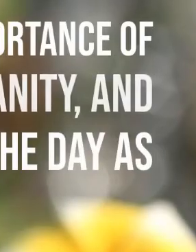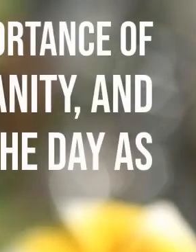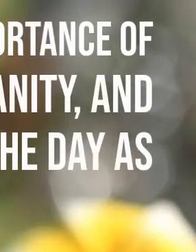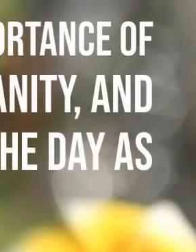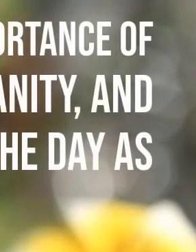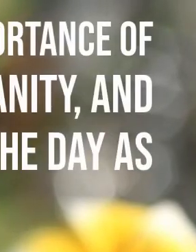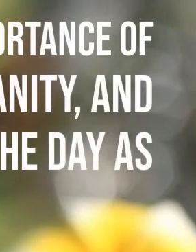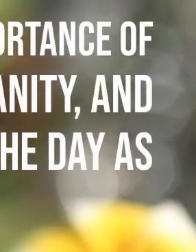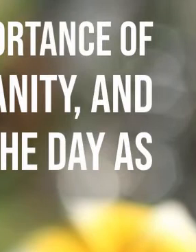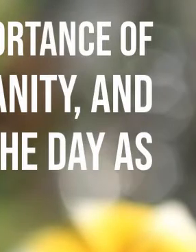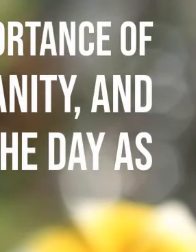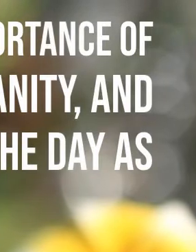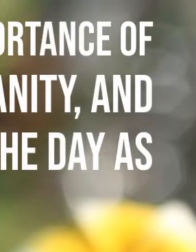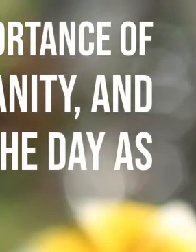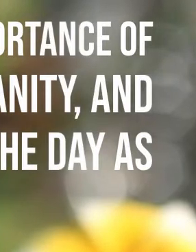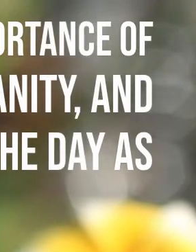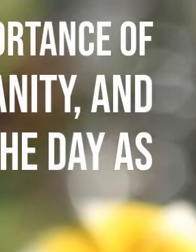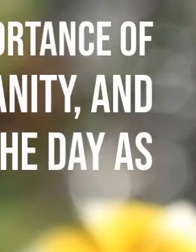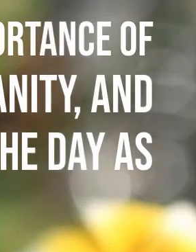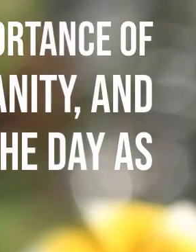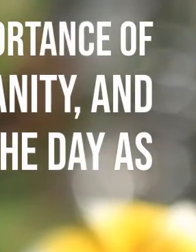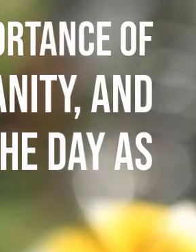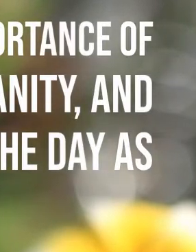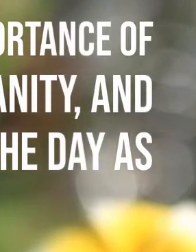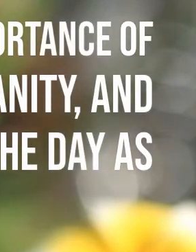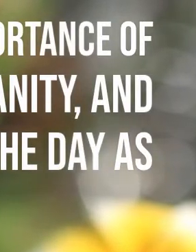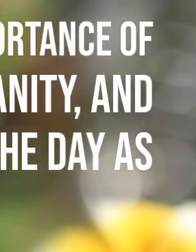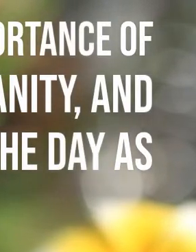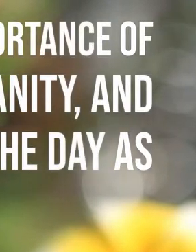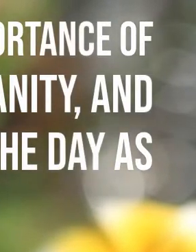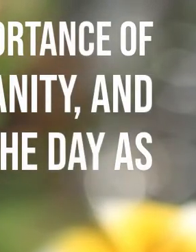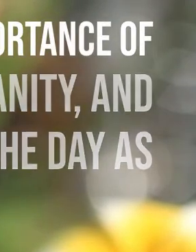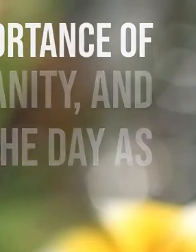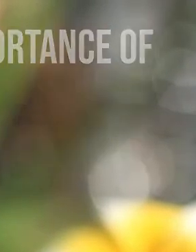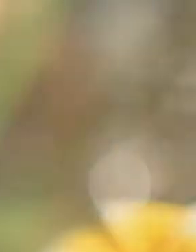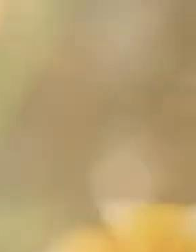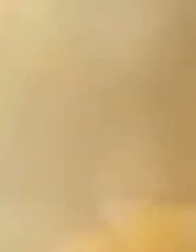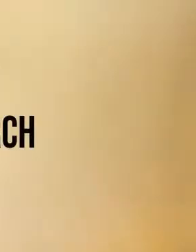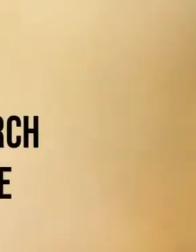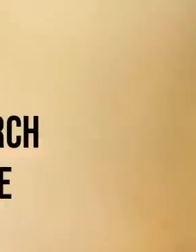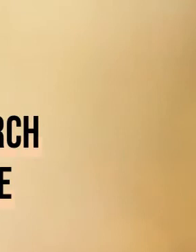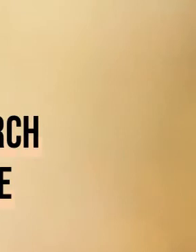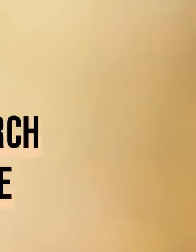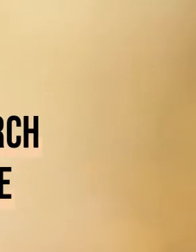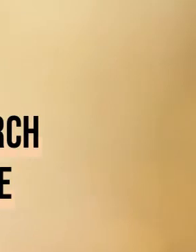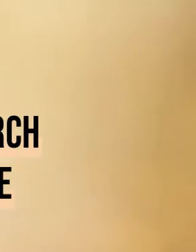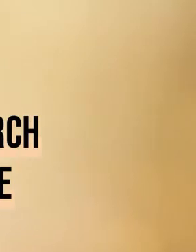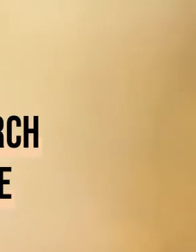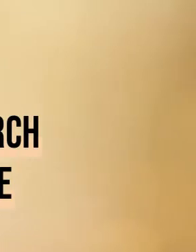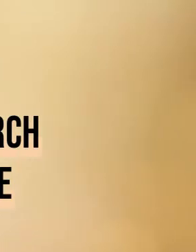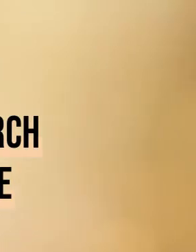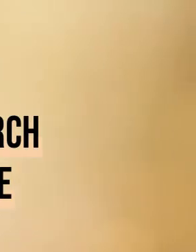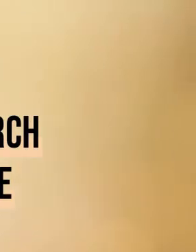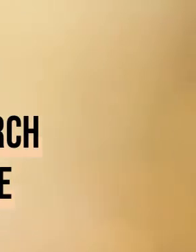3, 4, 5. I think I won that round. Now it's time to pretend like we're running downstairs. 1, 2,